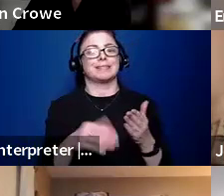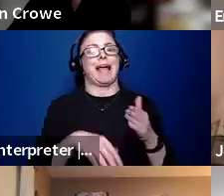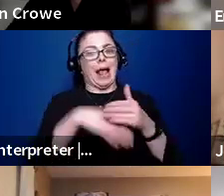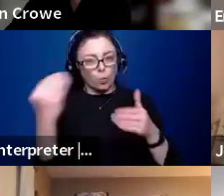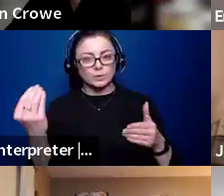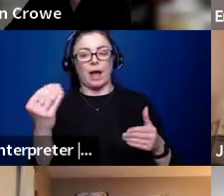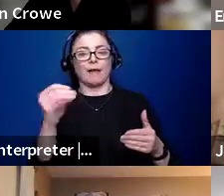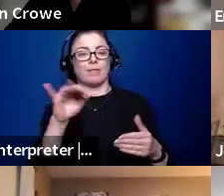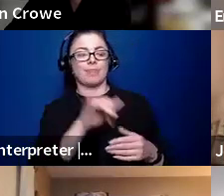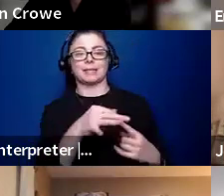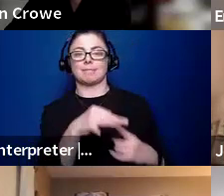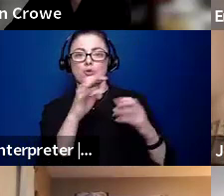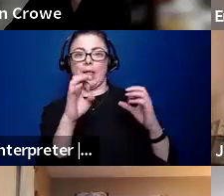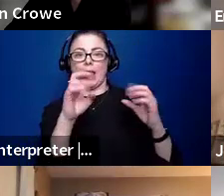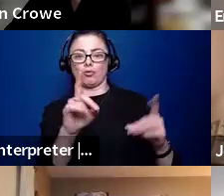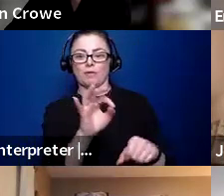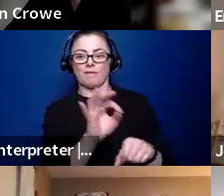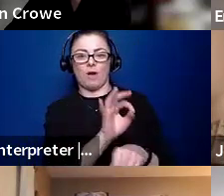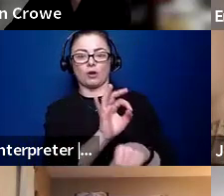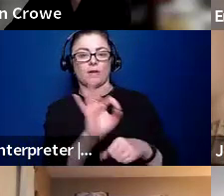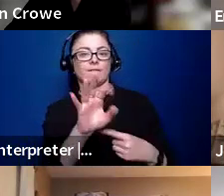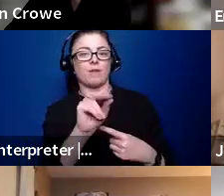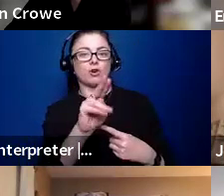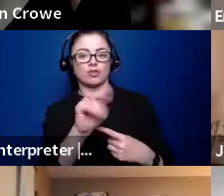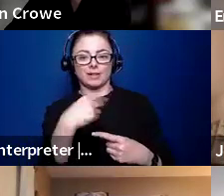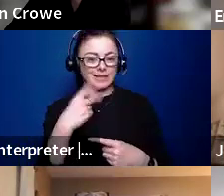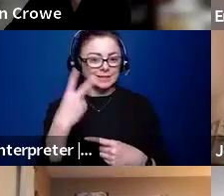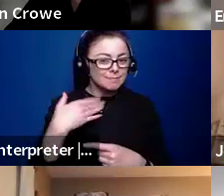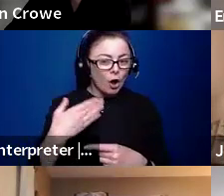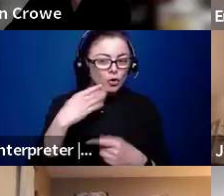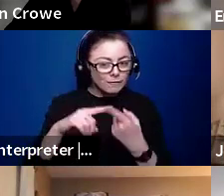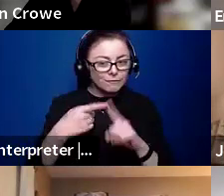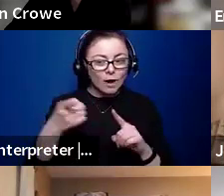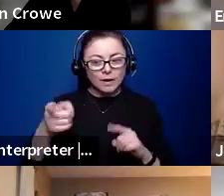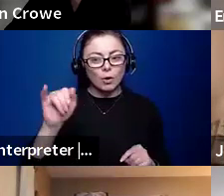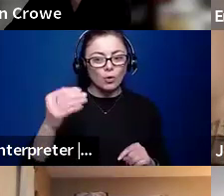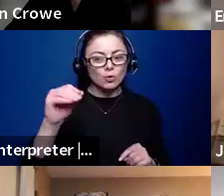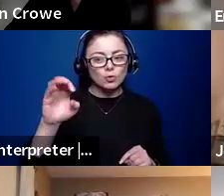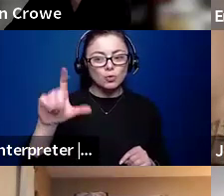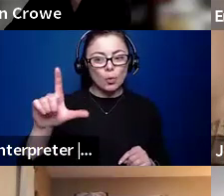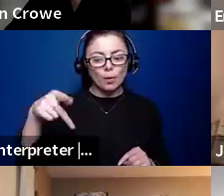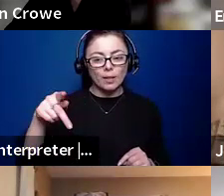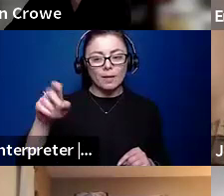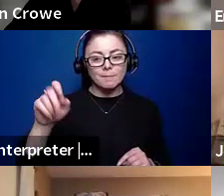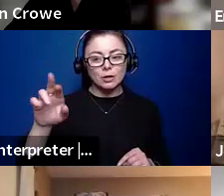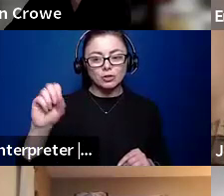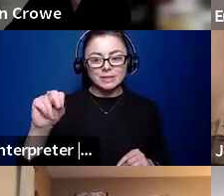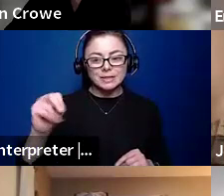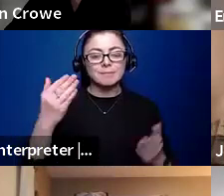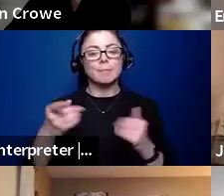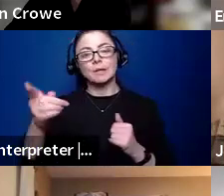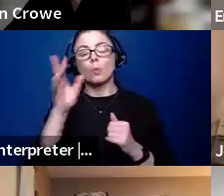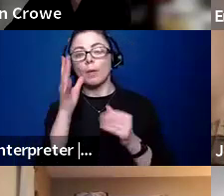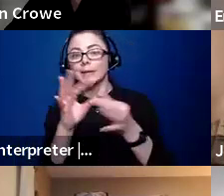function. And a lot of those have been talked about. And I see my good friend Joel Peterson is here tonight, and maybe he'll speak about